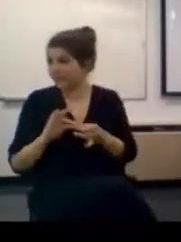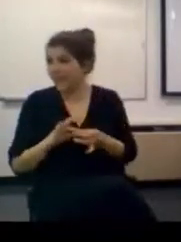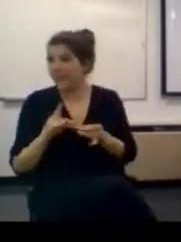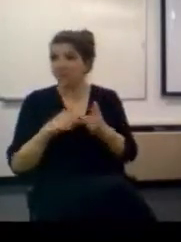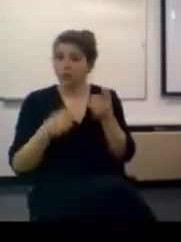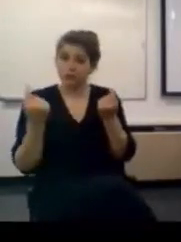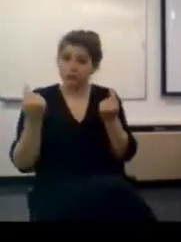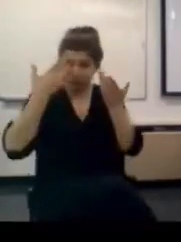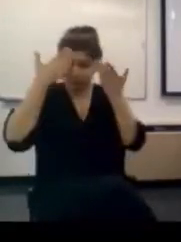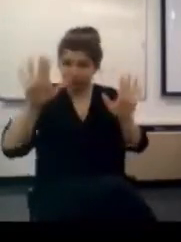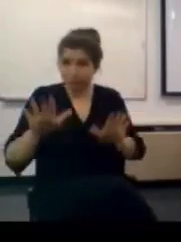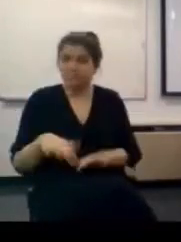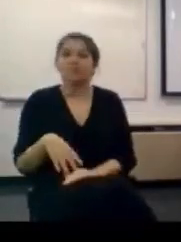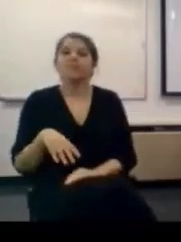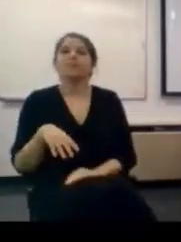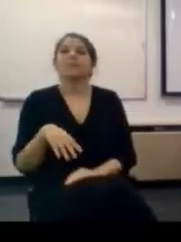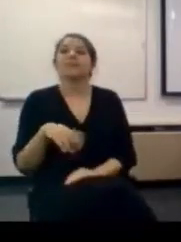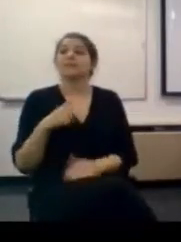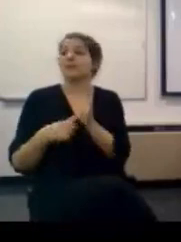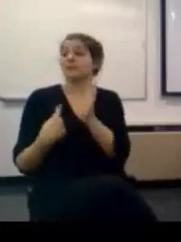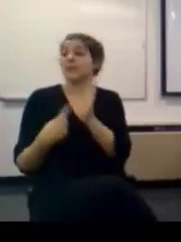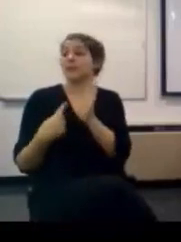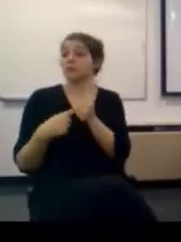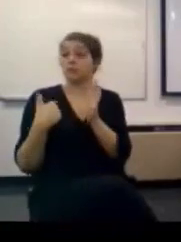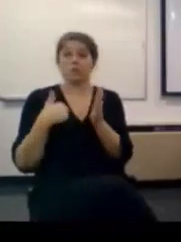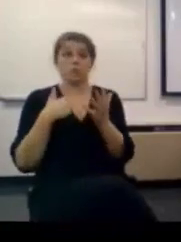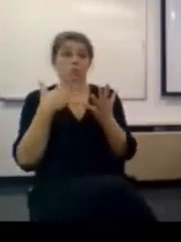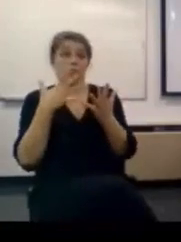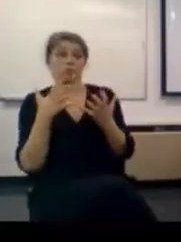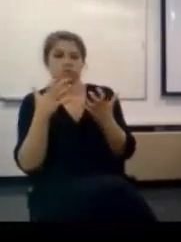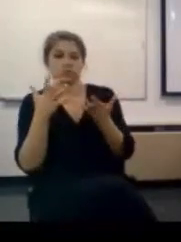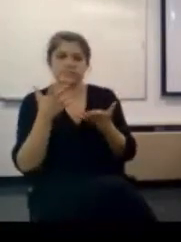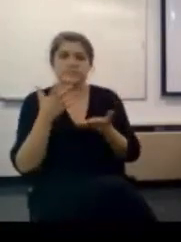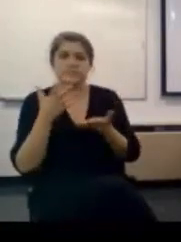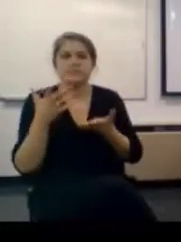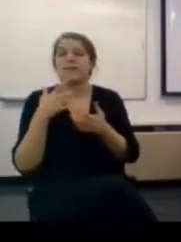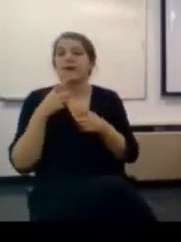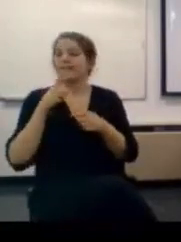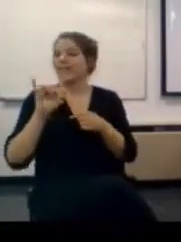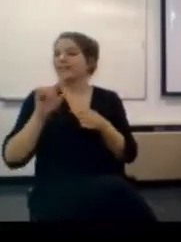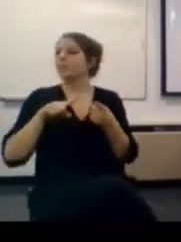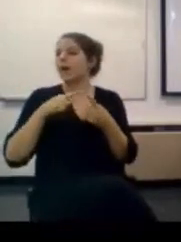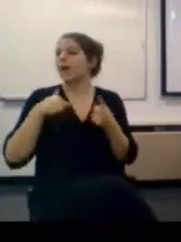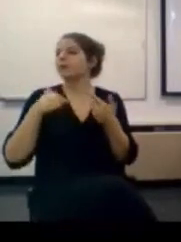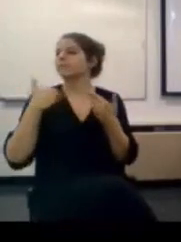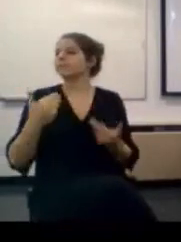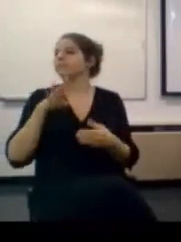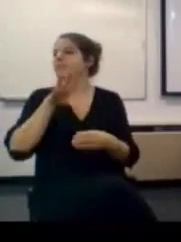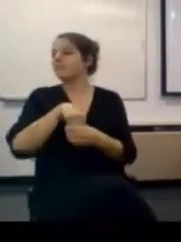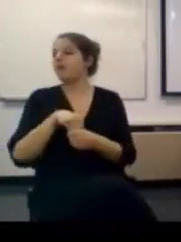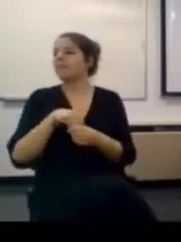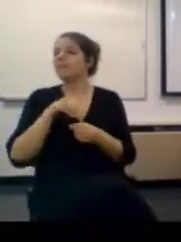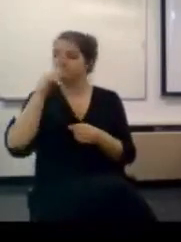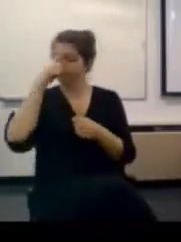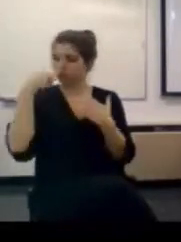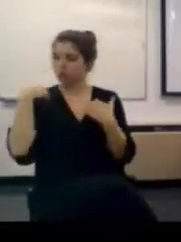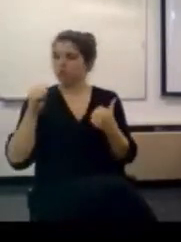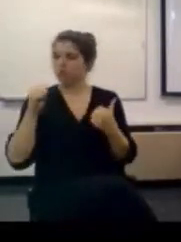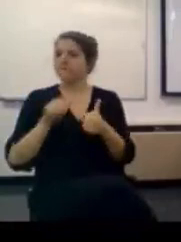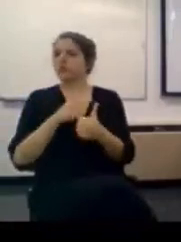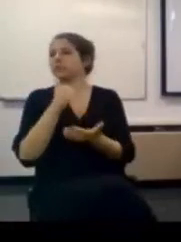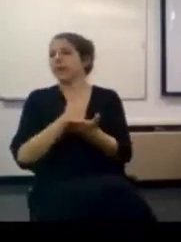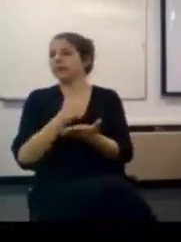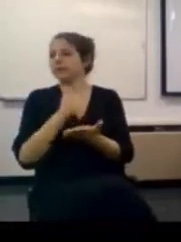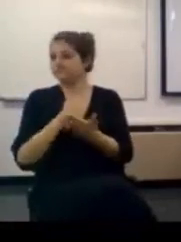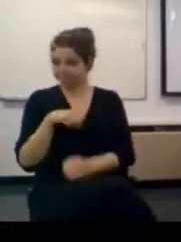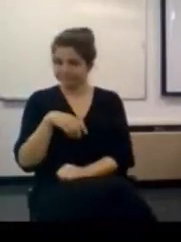mental health crisis and we don't know what to say, we don't know what to do. And sometimes we want to. And that's when I got involved in the Mental